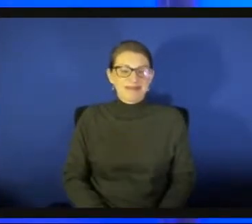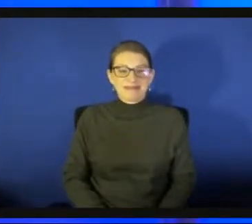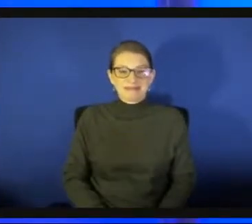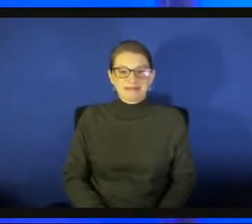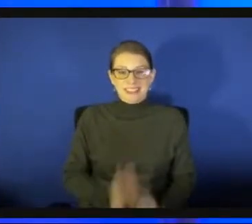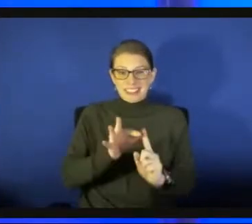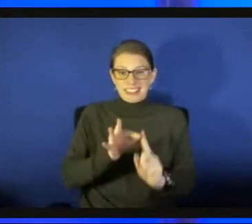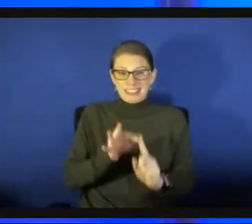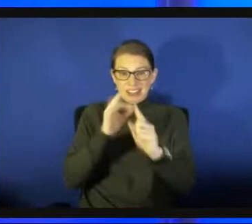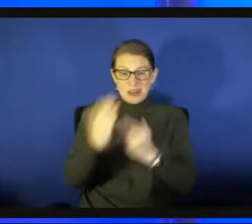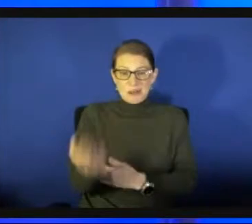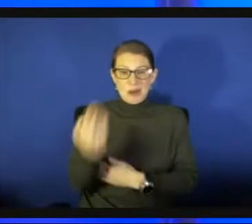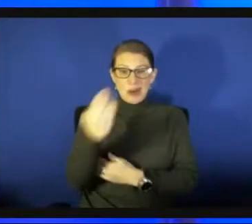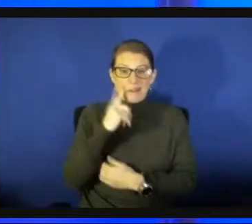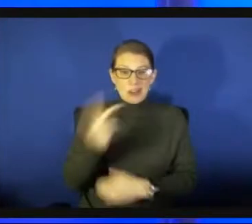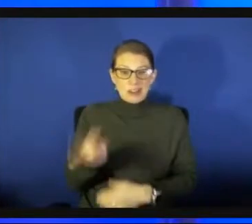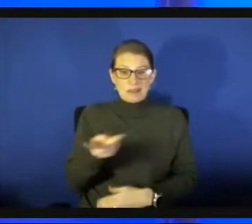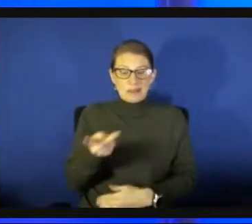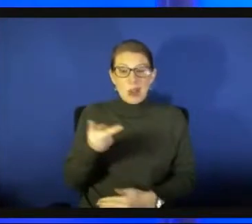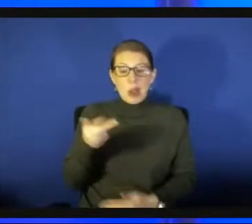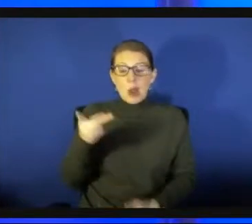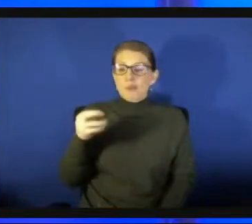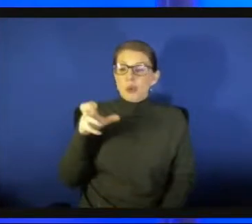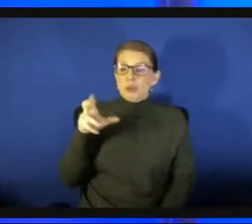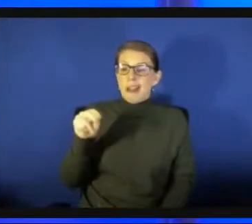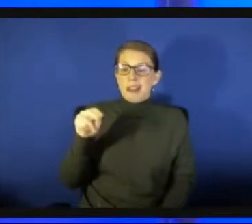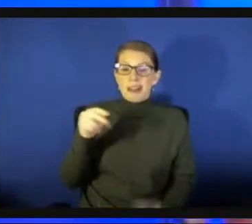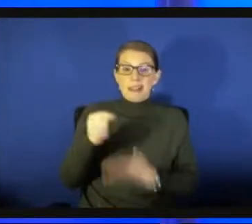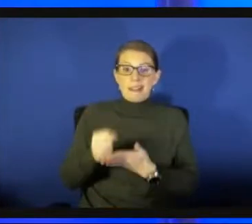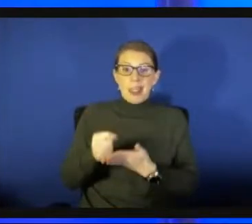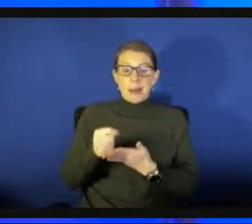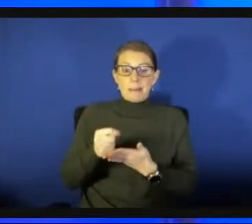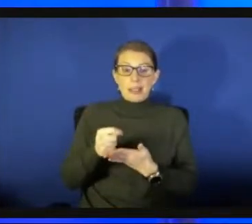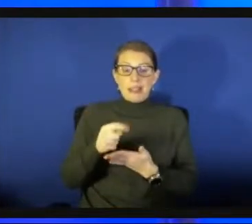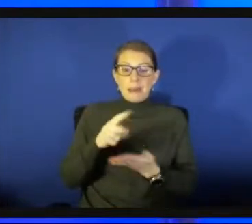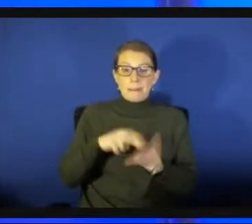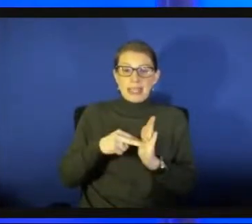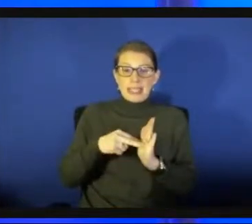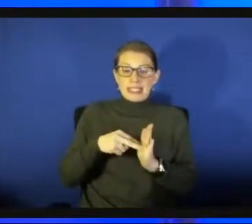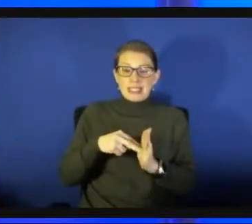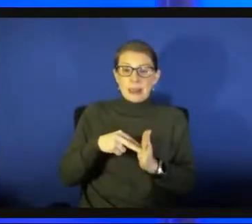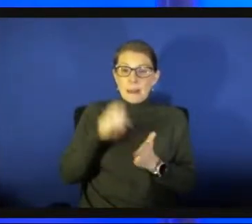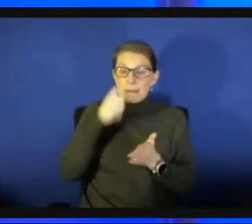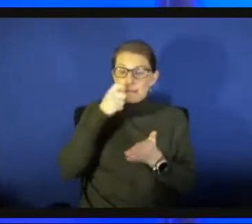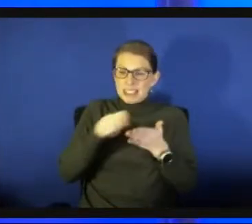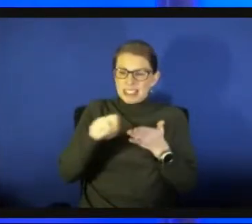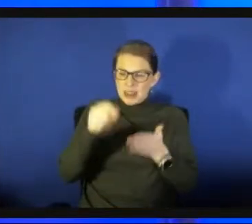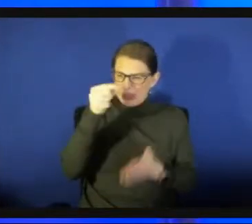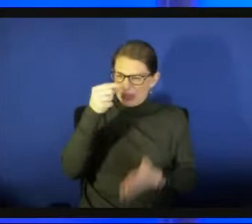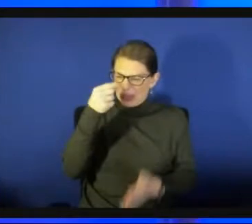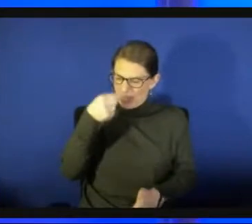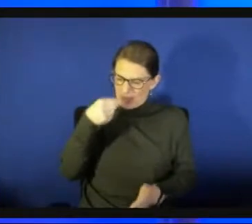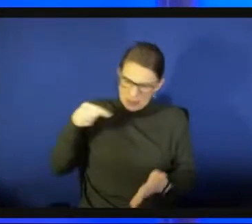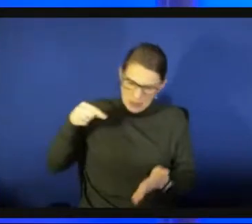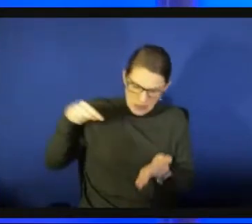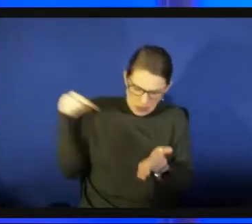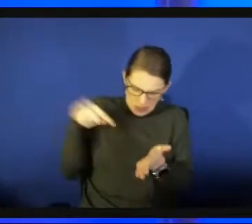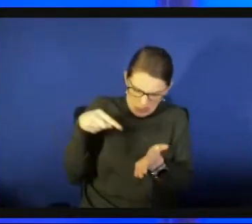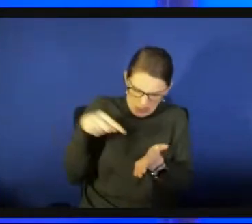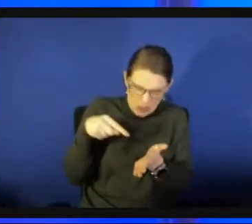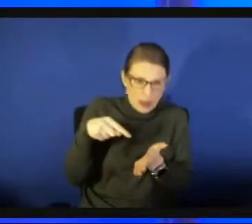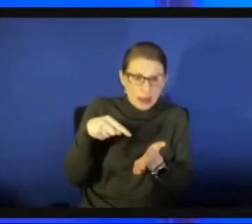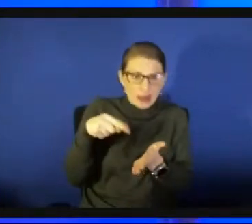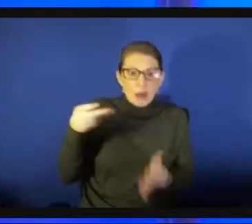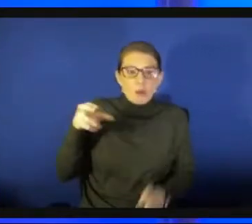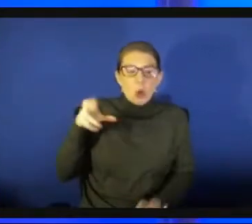about to meet. Proton therapy essentially delivers a pencil-thin beam of hope to patients. This beam is made up of protons that are